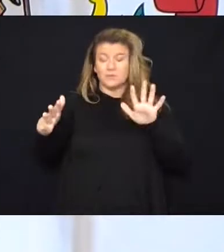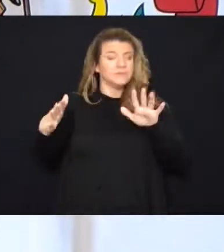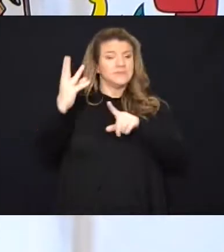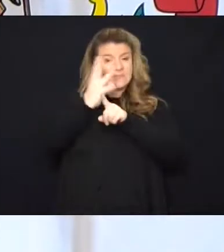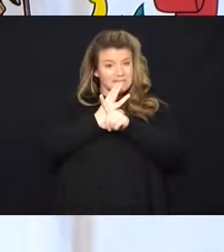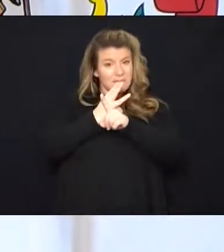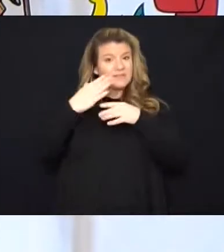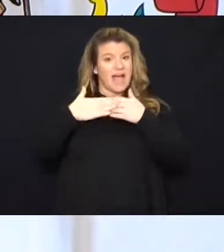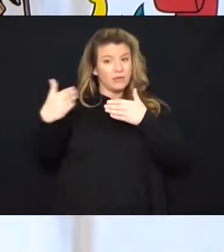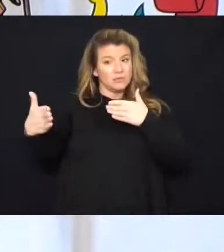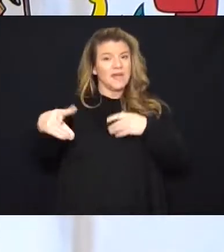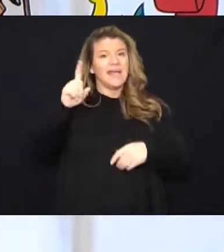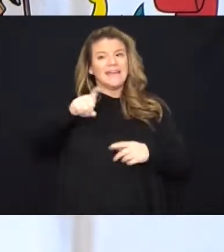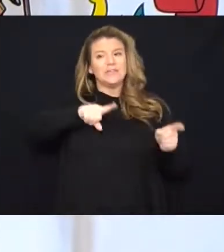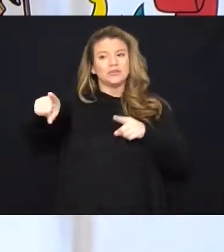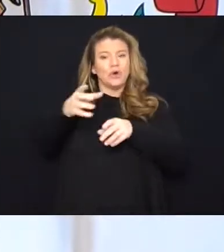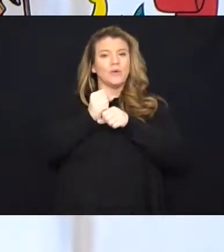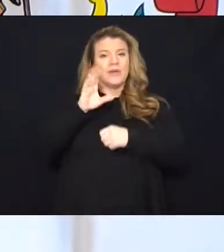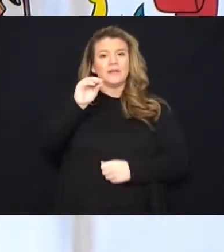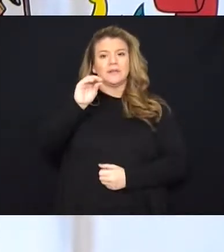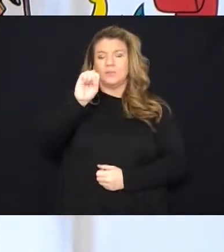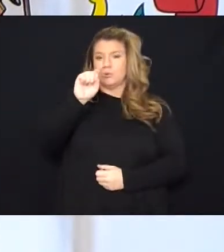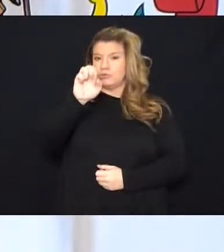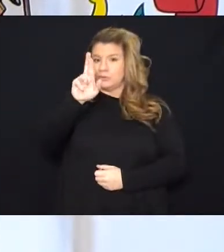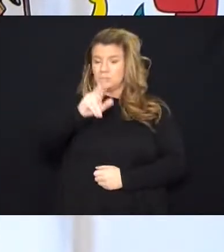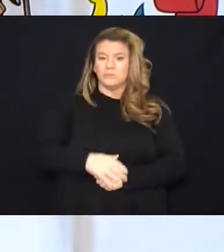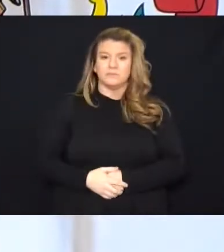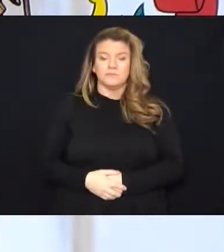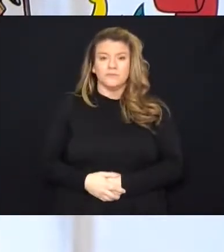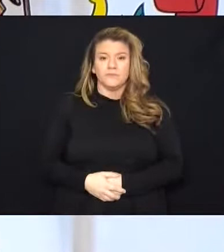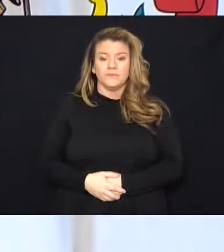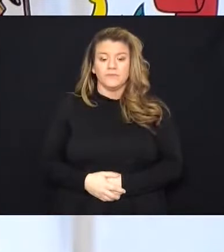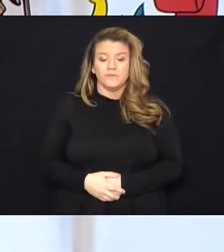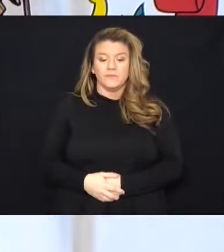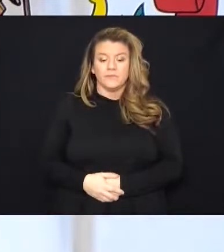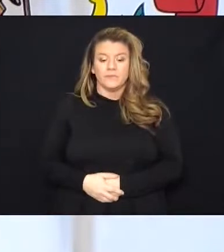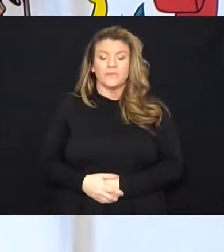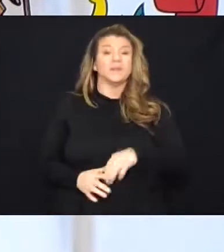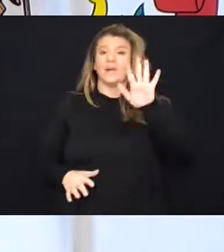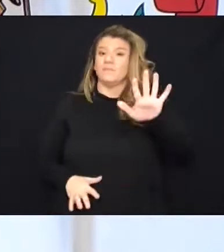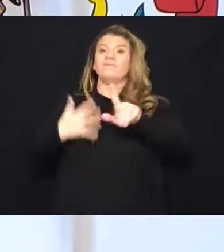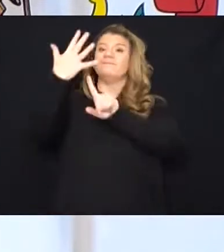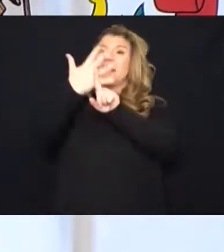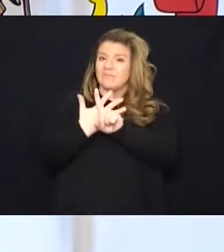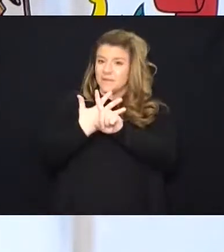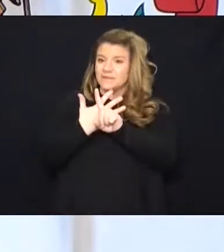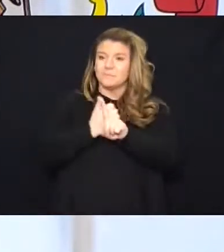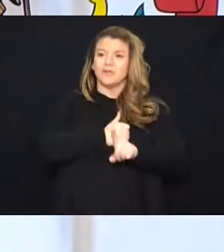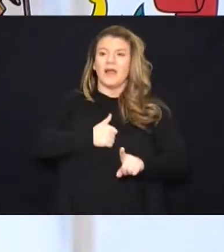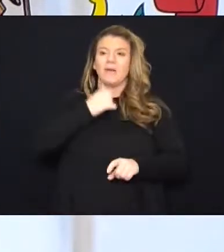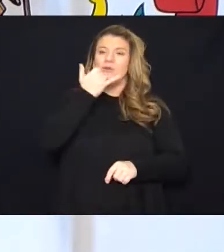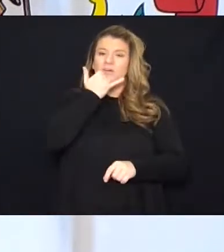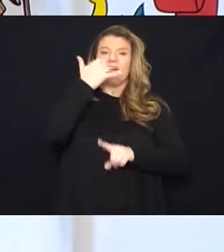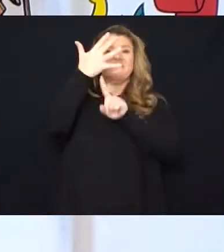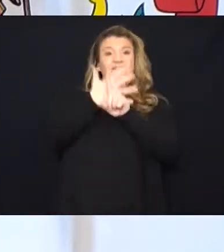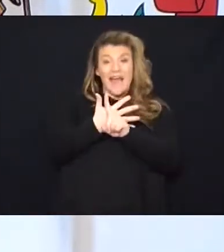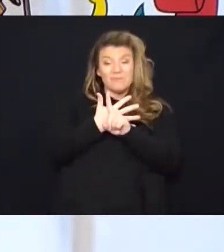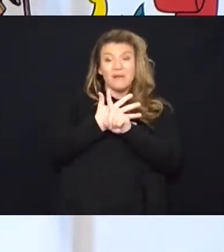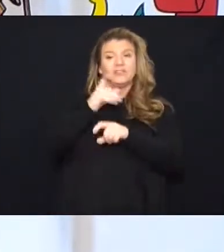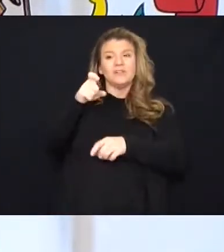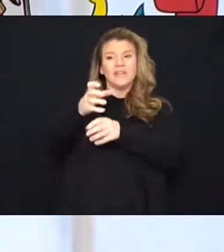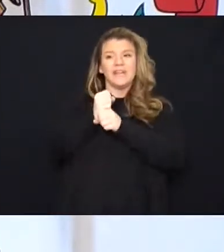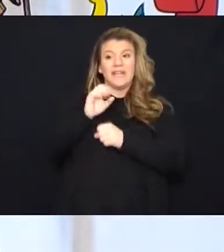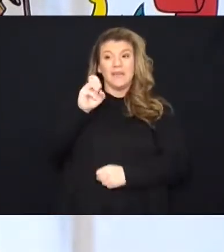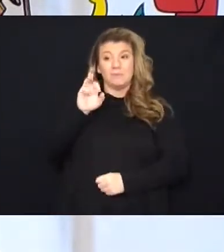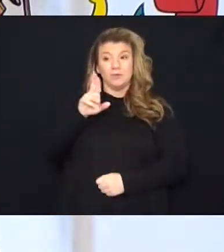months out, need to get your booster shot. Is that correct? 5 months out, I'm sorry, 5 months out, need to get your booster shot. They've changed